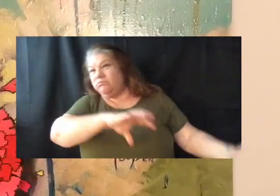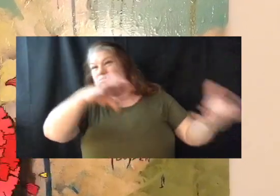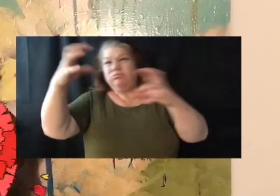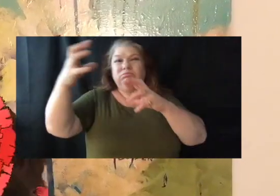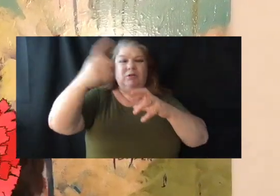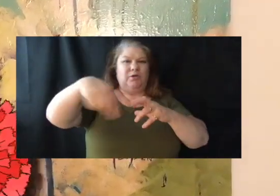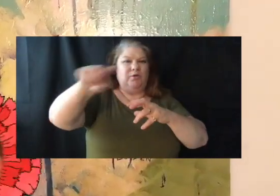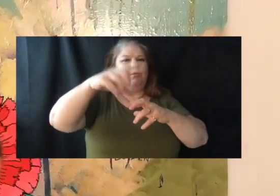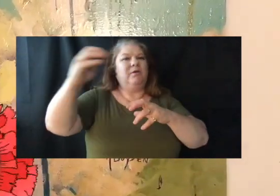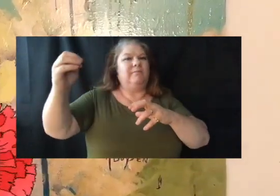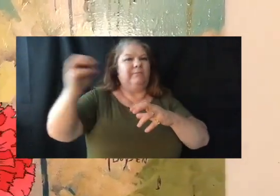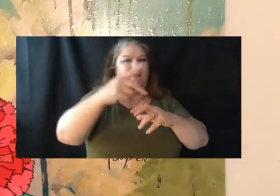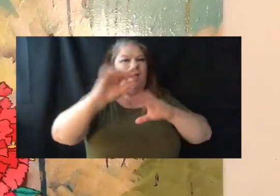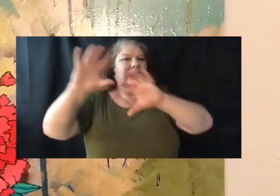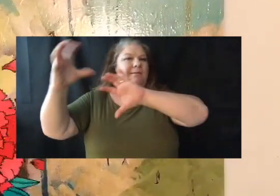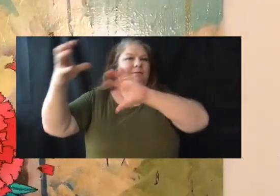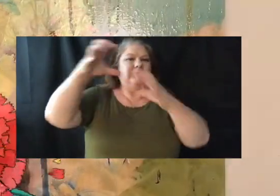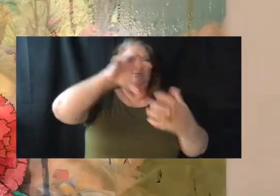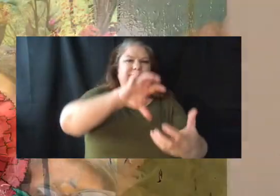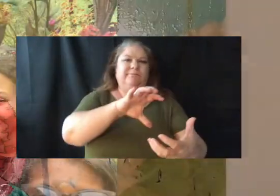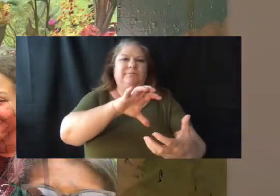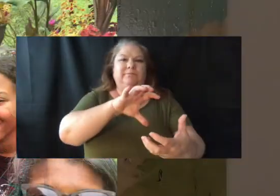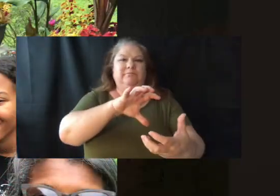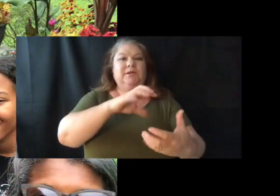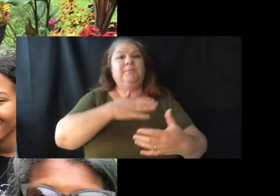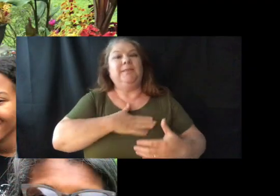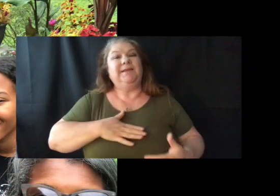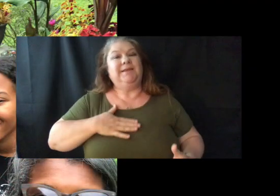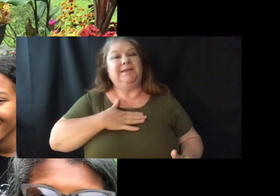Straighten this crazy world out, please.